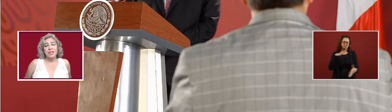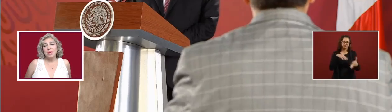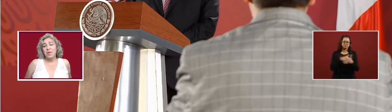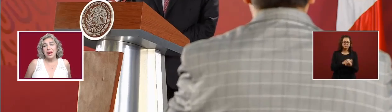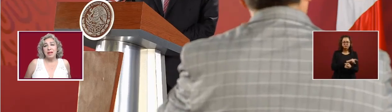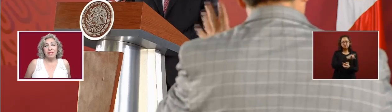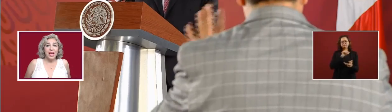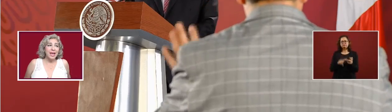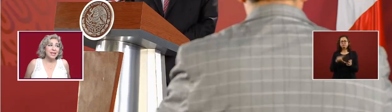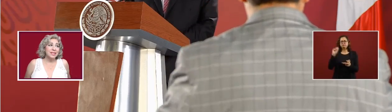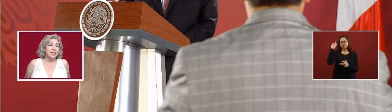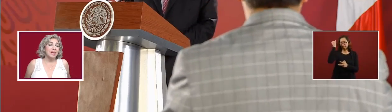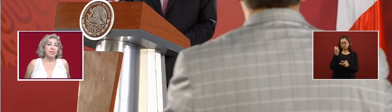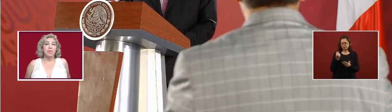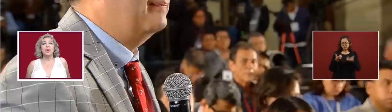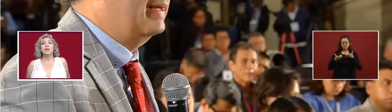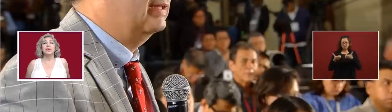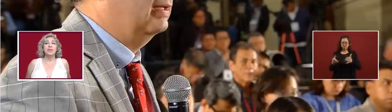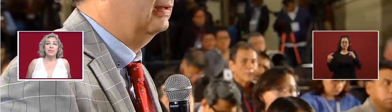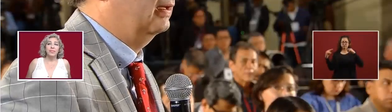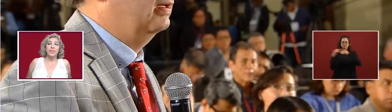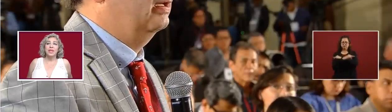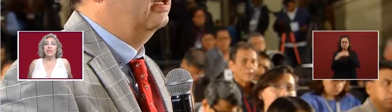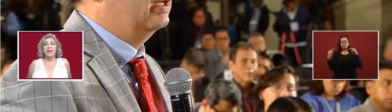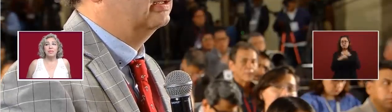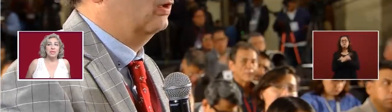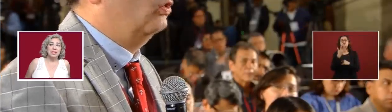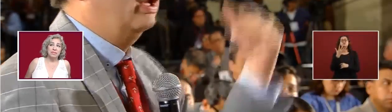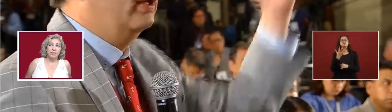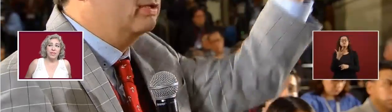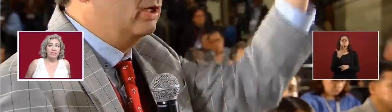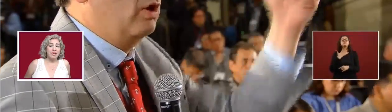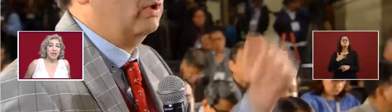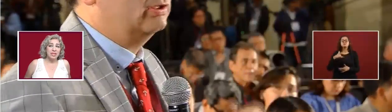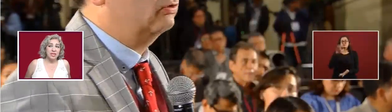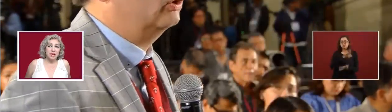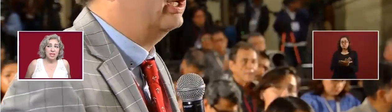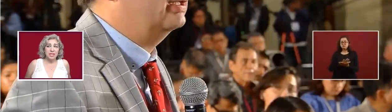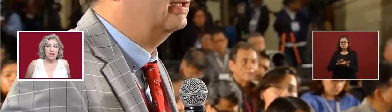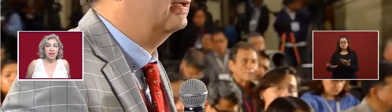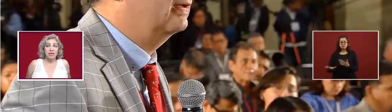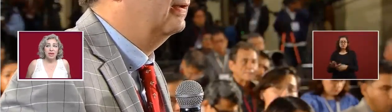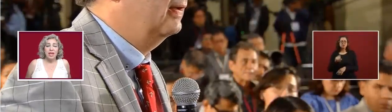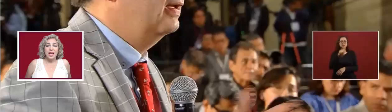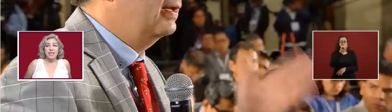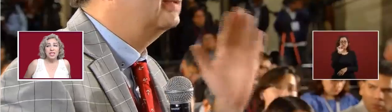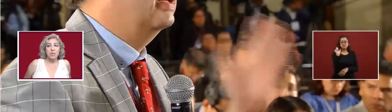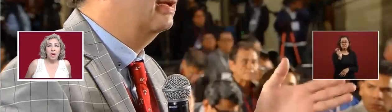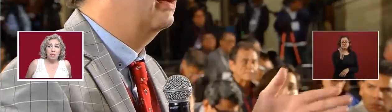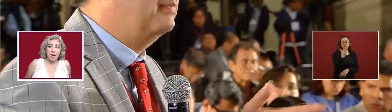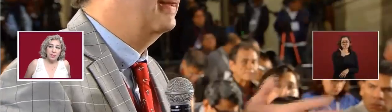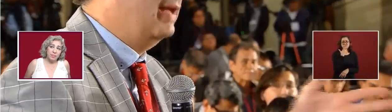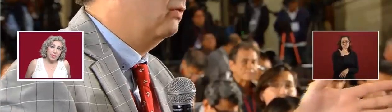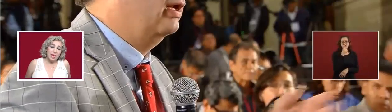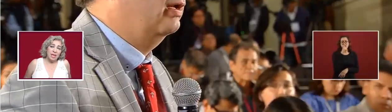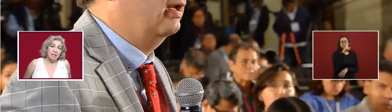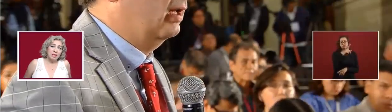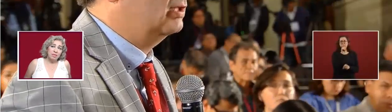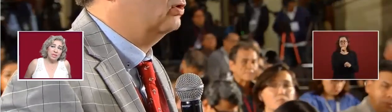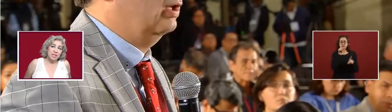Sinaloa, they ran out of gas, on a road, that was, very, insecure, and Chihuahua,